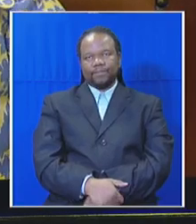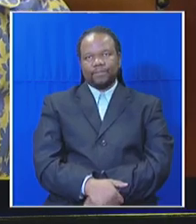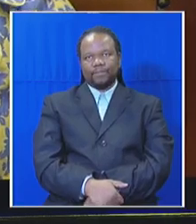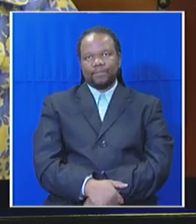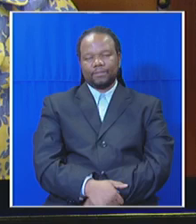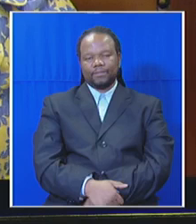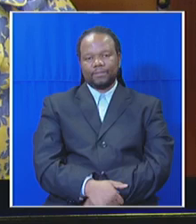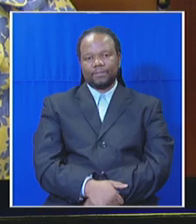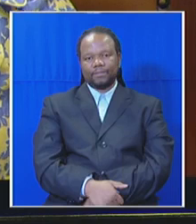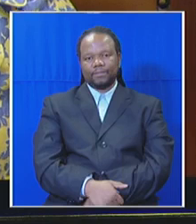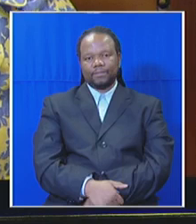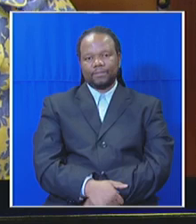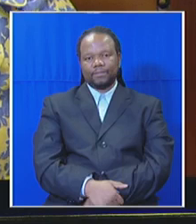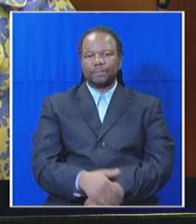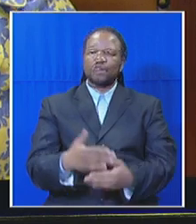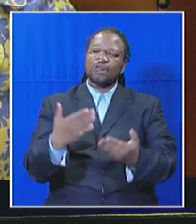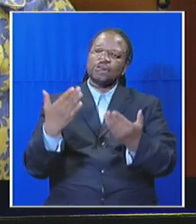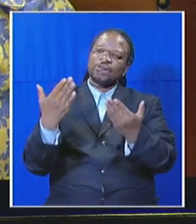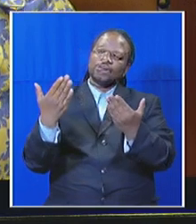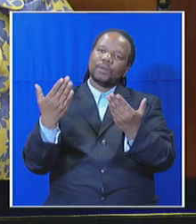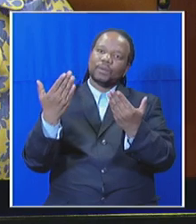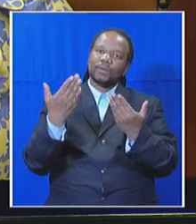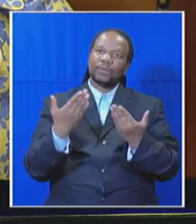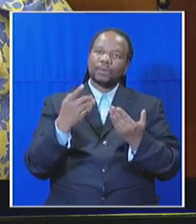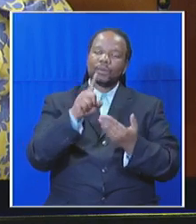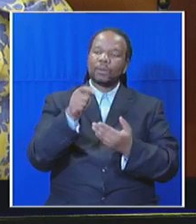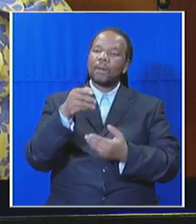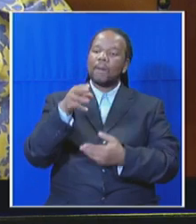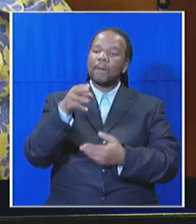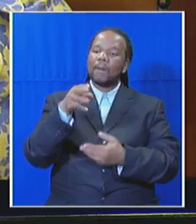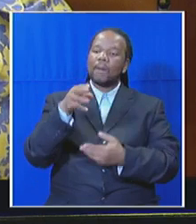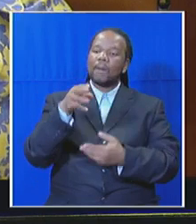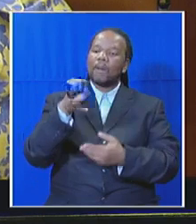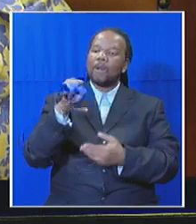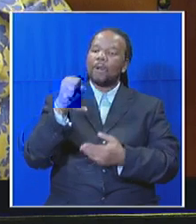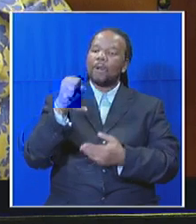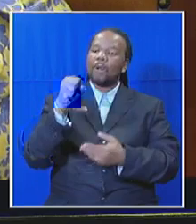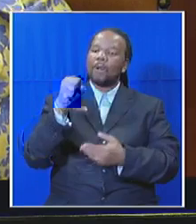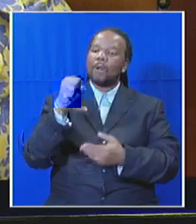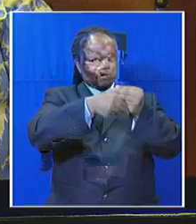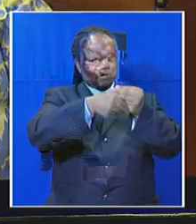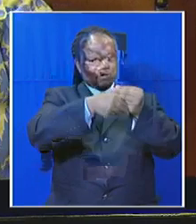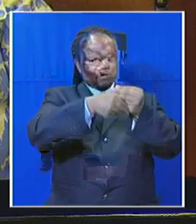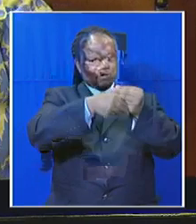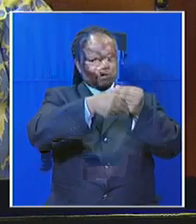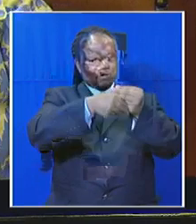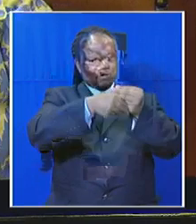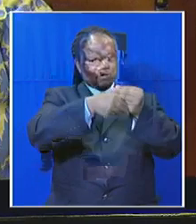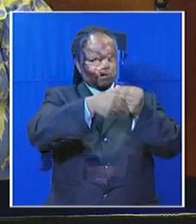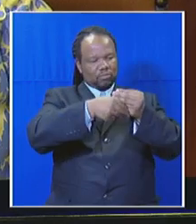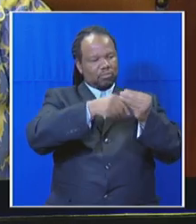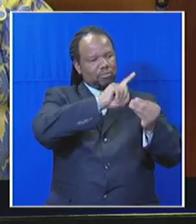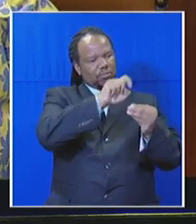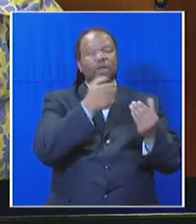On this question, I want Honorable Makubela Mashele to amend the.